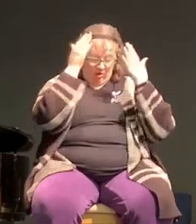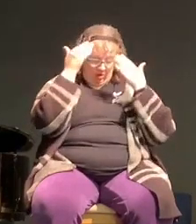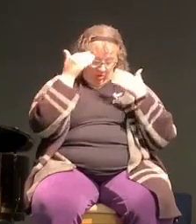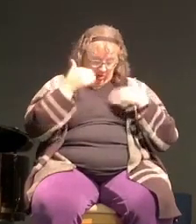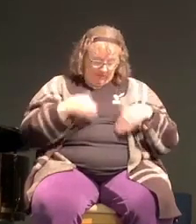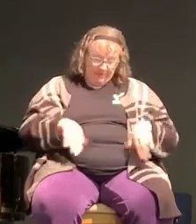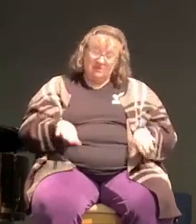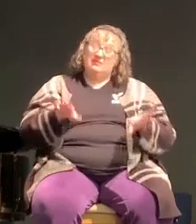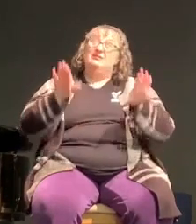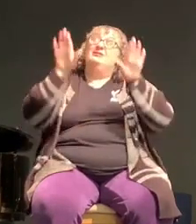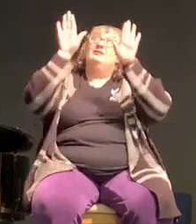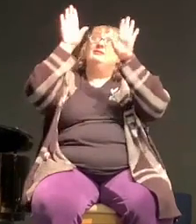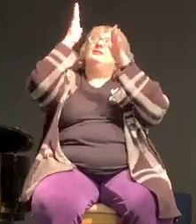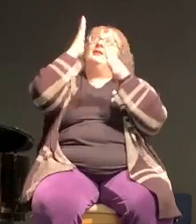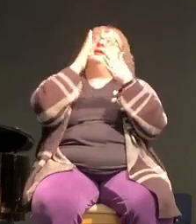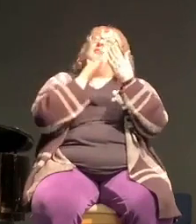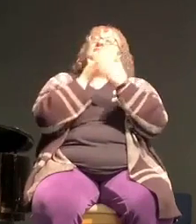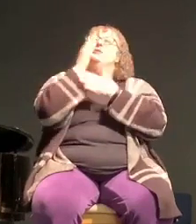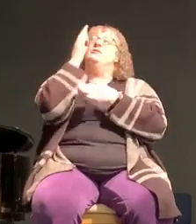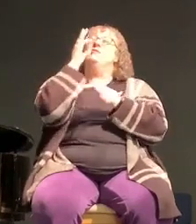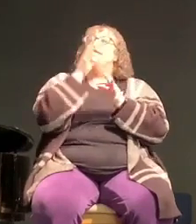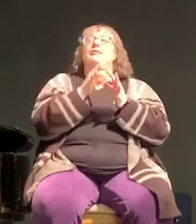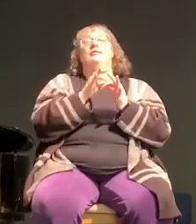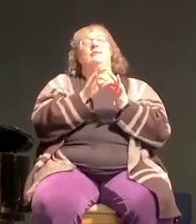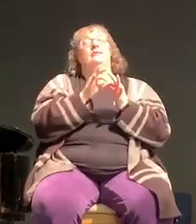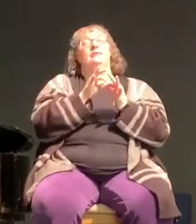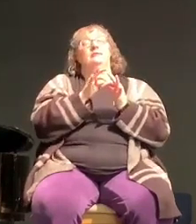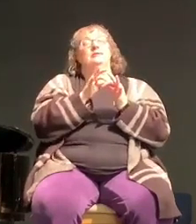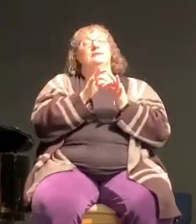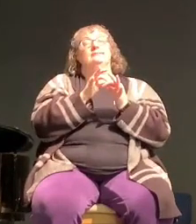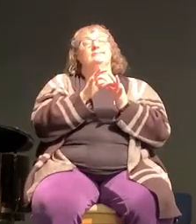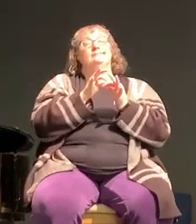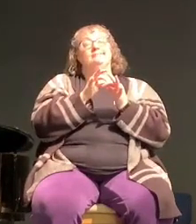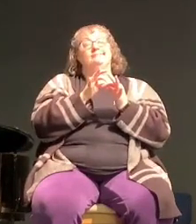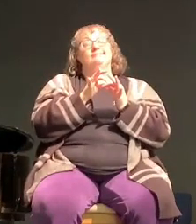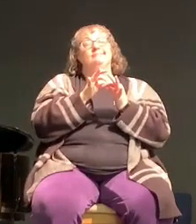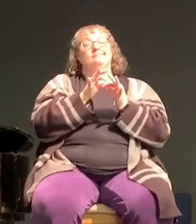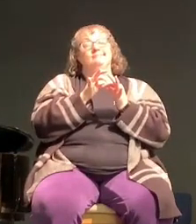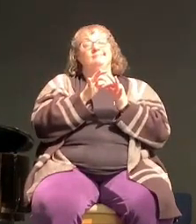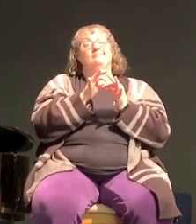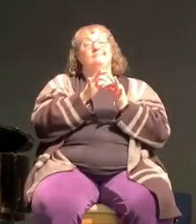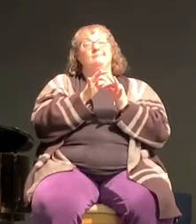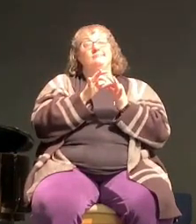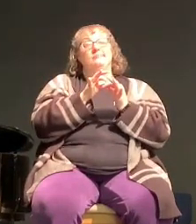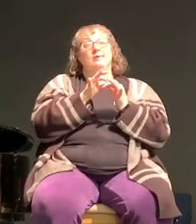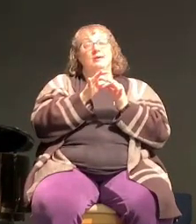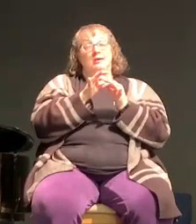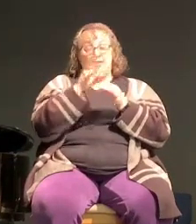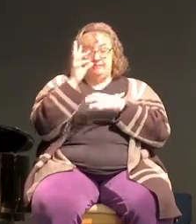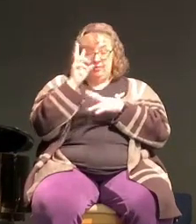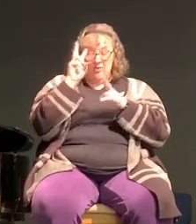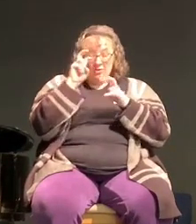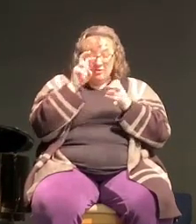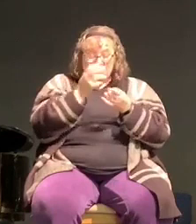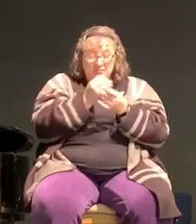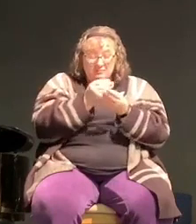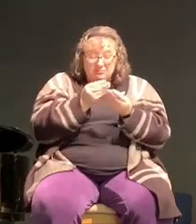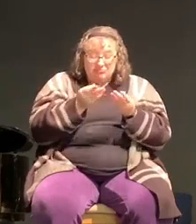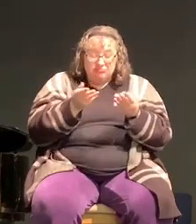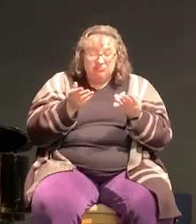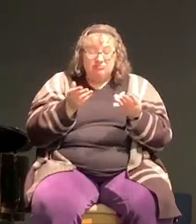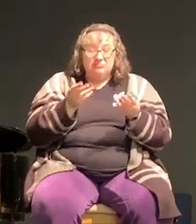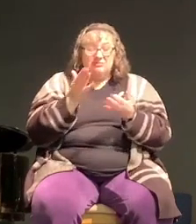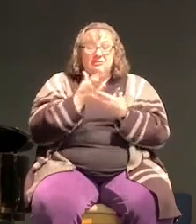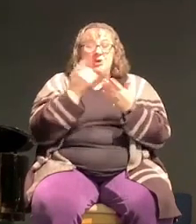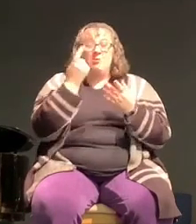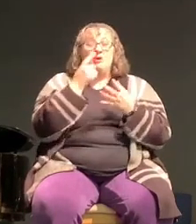to God is through faith. If you're looking for something tangible, if you're looking for